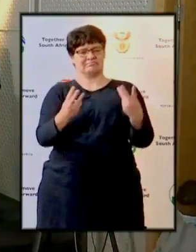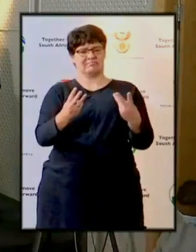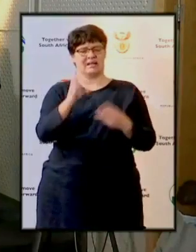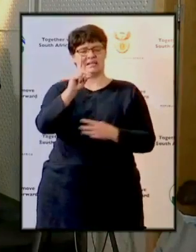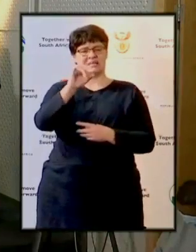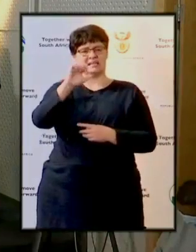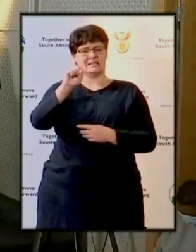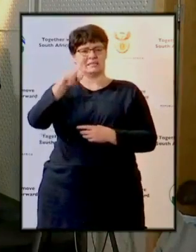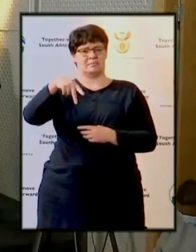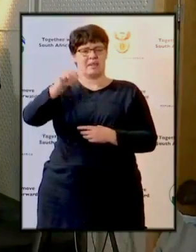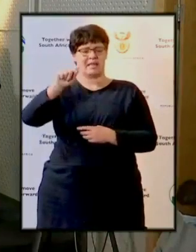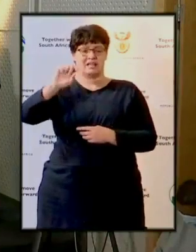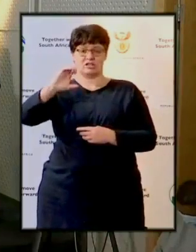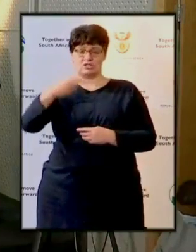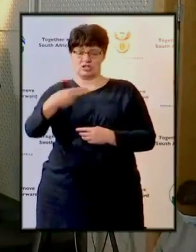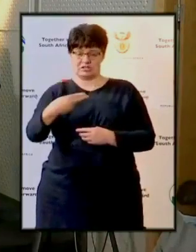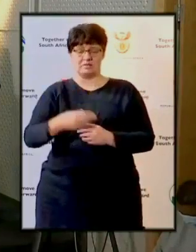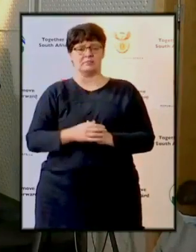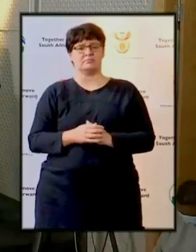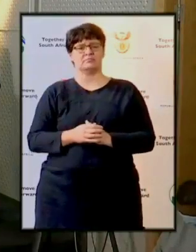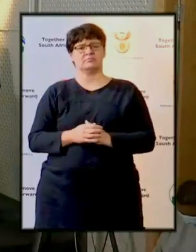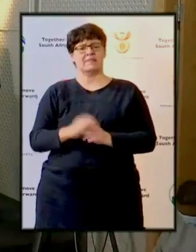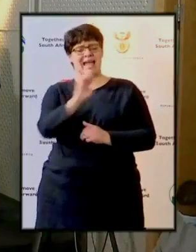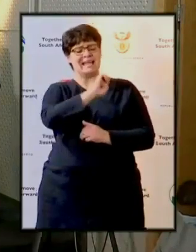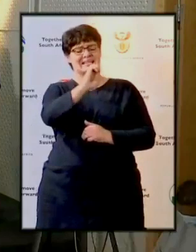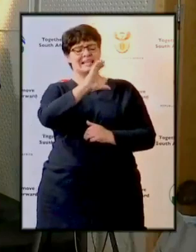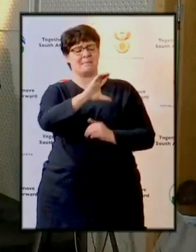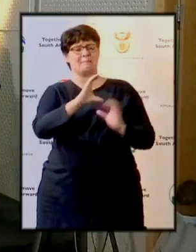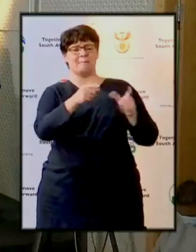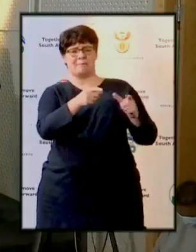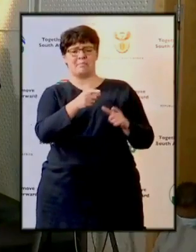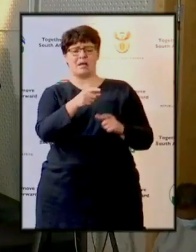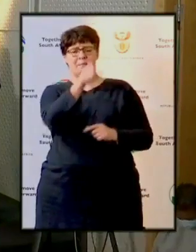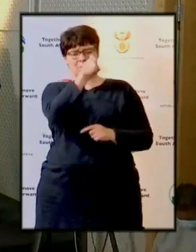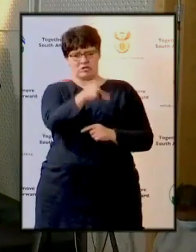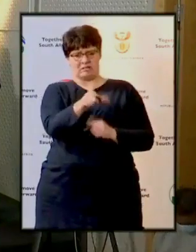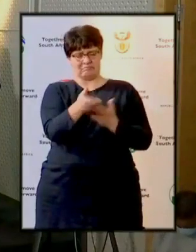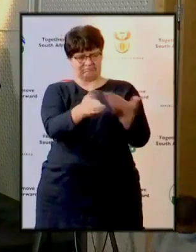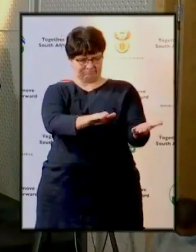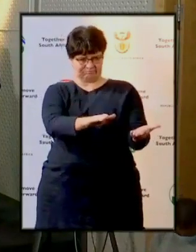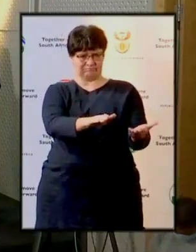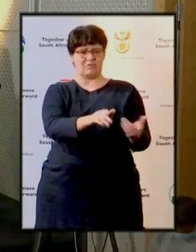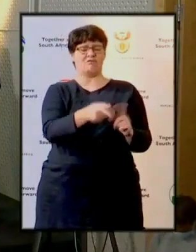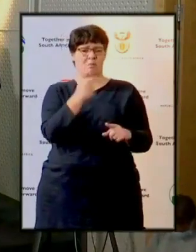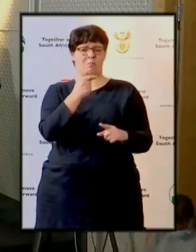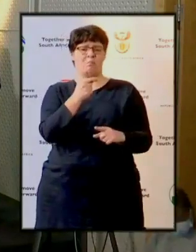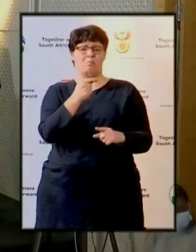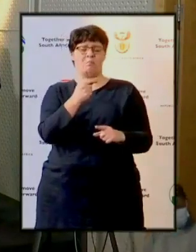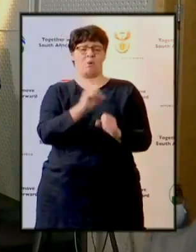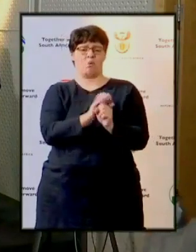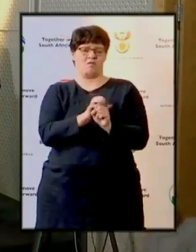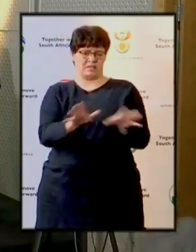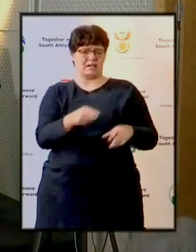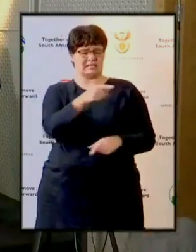asking, an Eastern Cape family which lost a loved one due to COVID-19 on Tuesday claims that